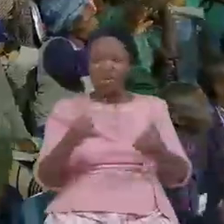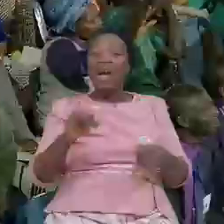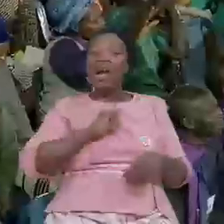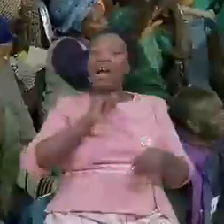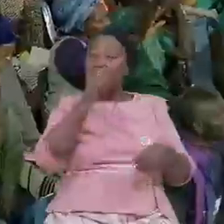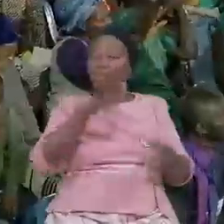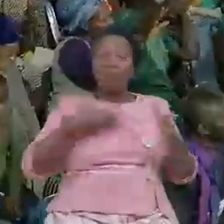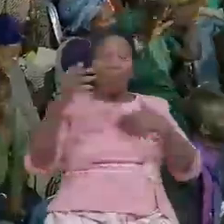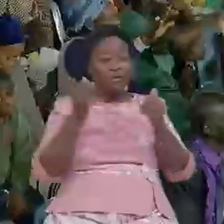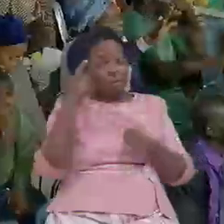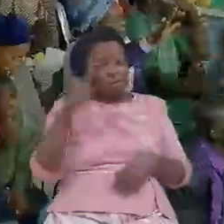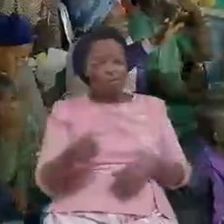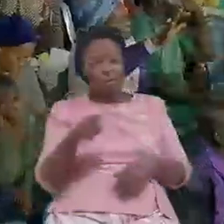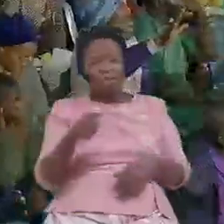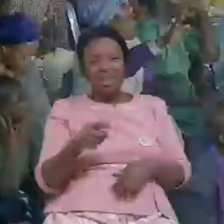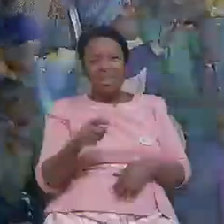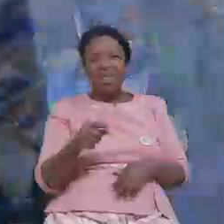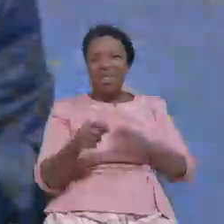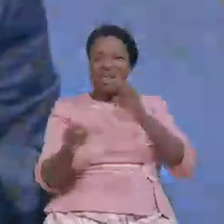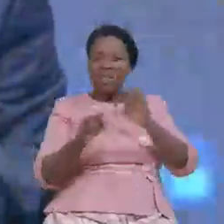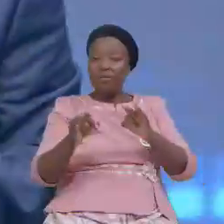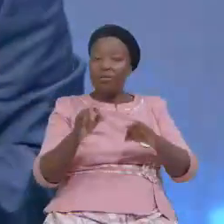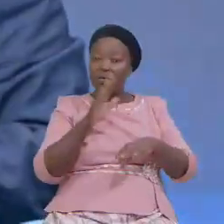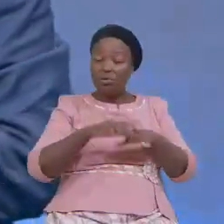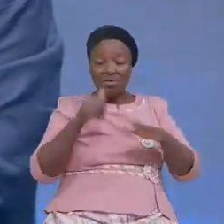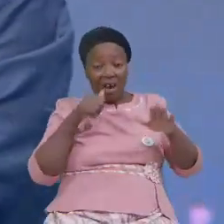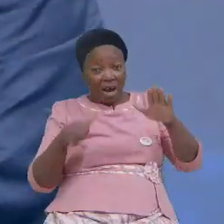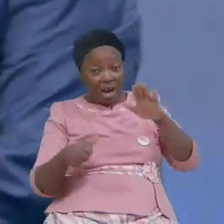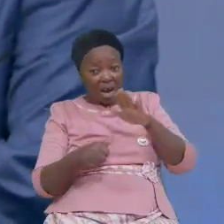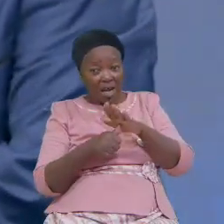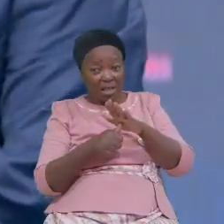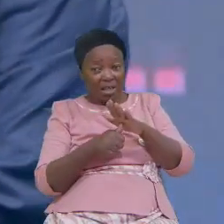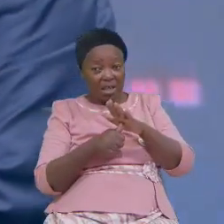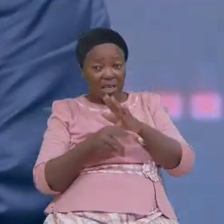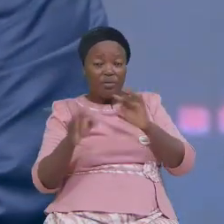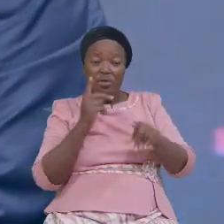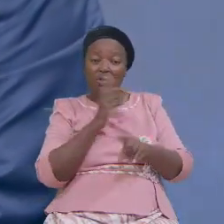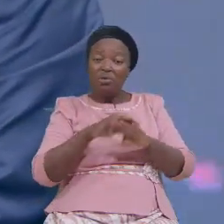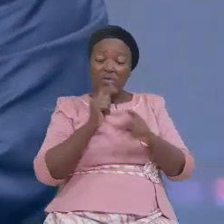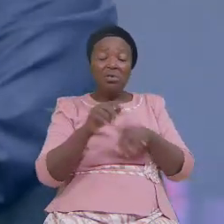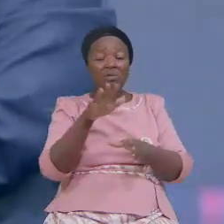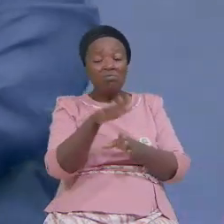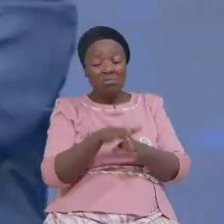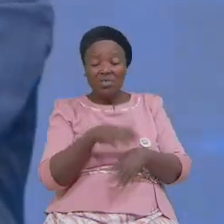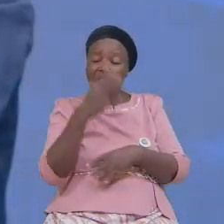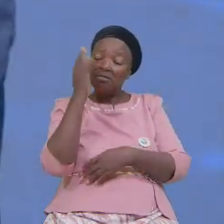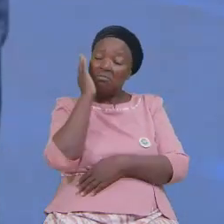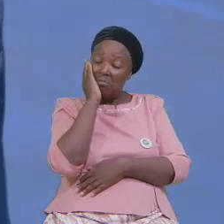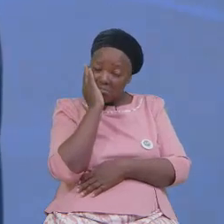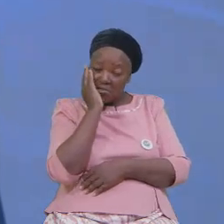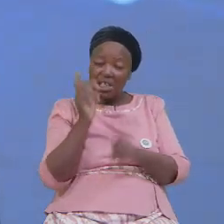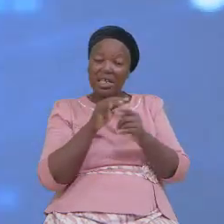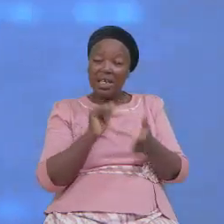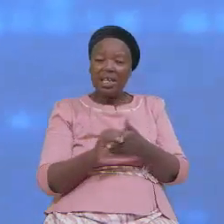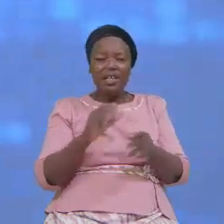don't dodge, if you don't hide, if you don't just put your head down, if you don't